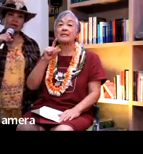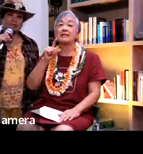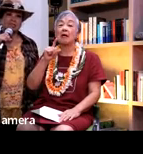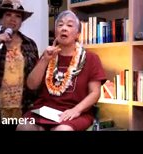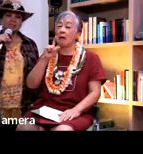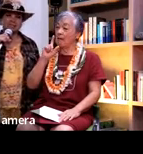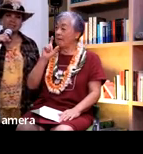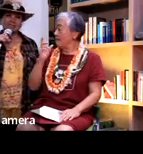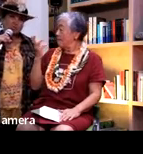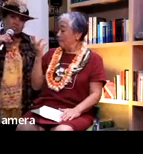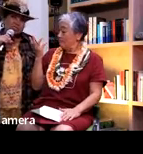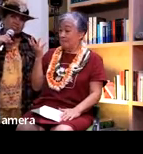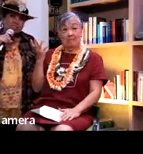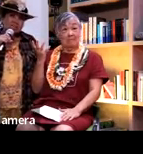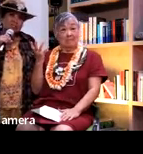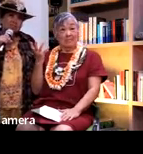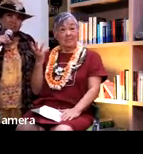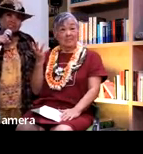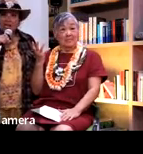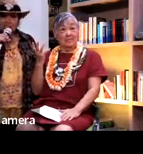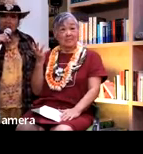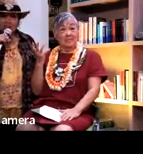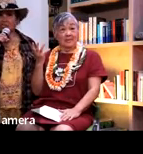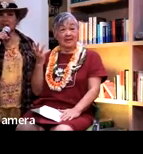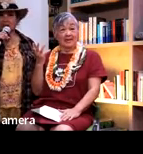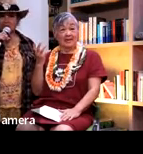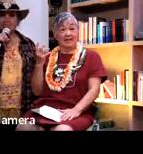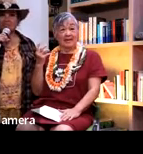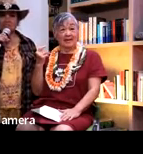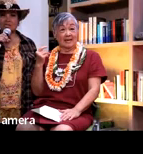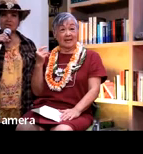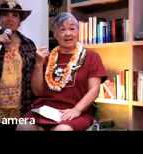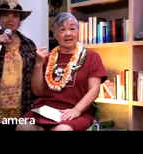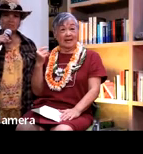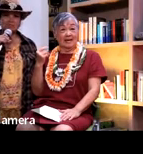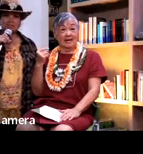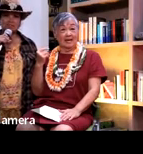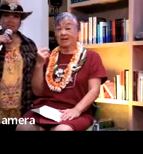yeah. So we just sat there in awe. Yeah.